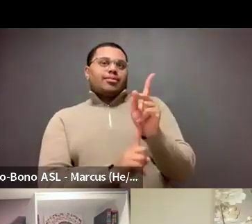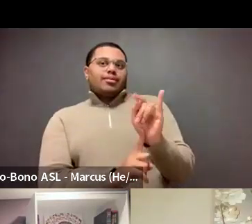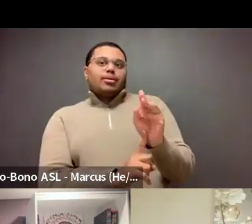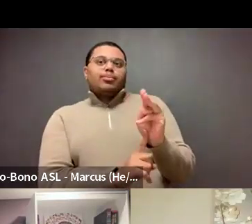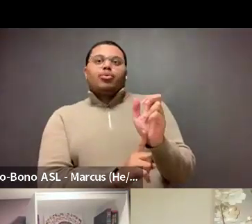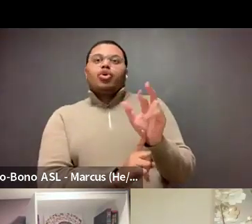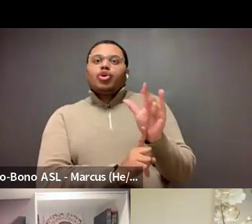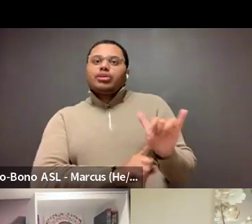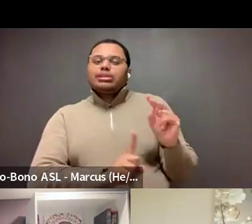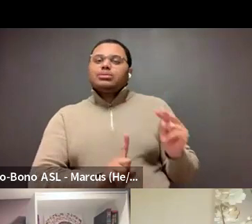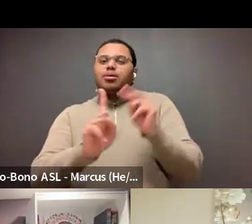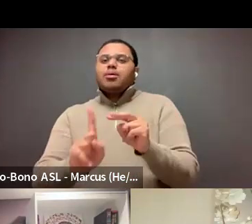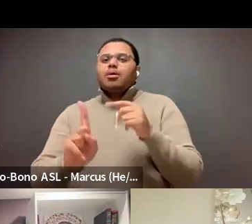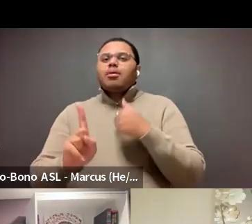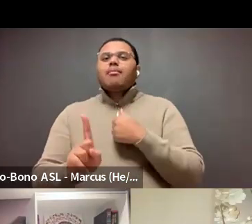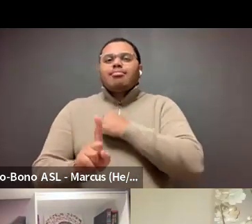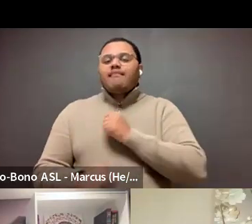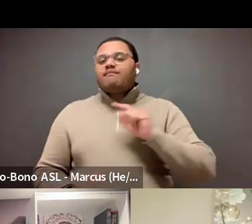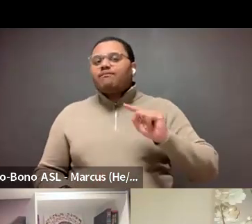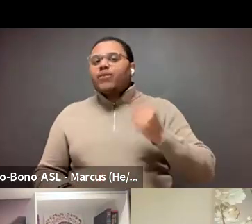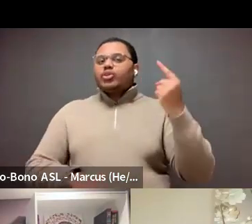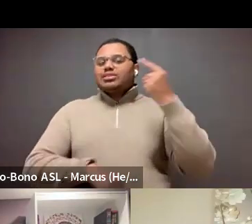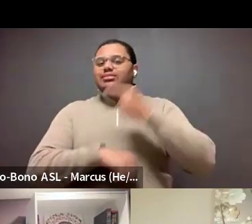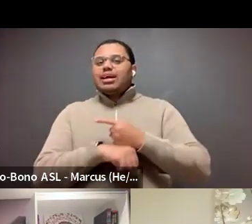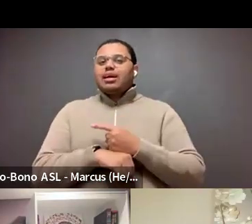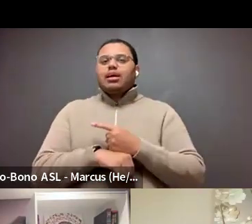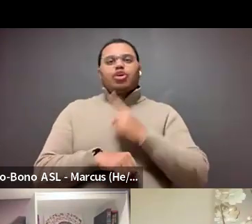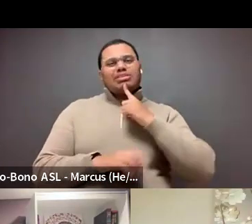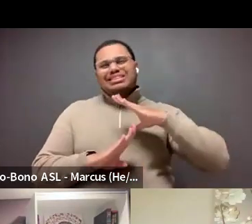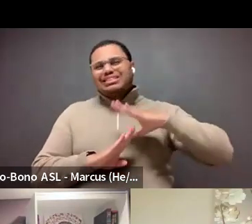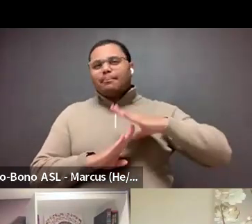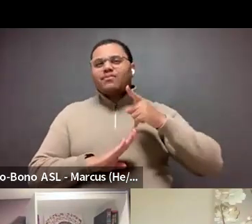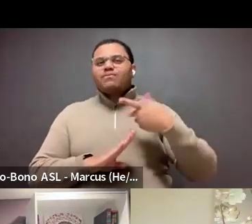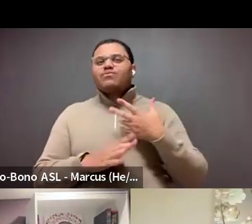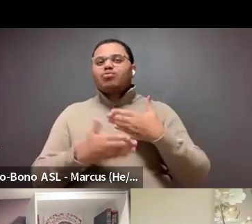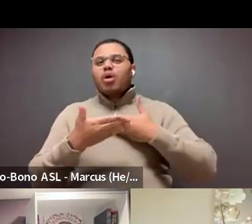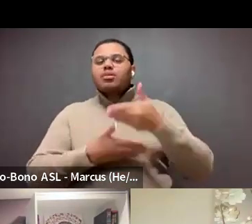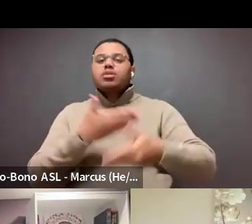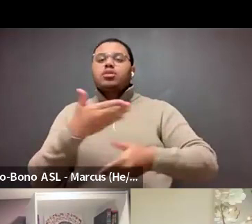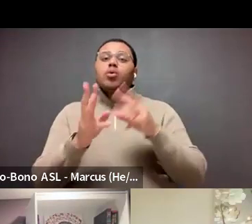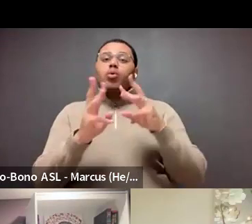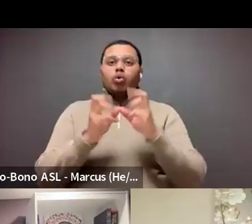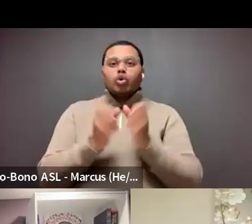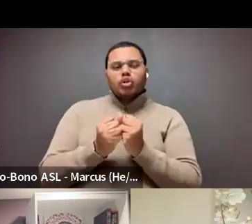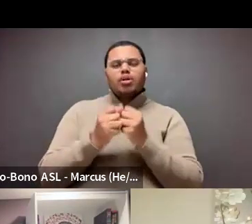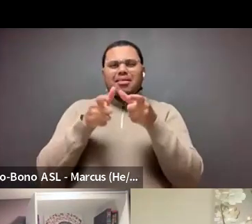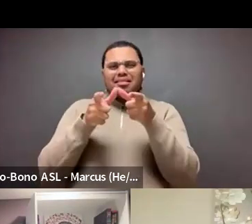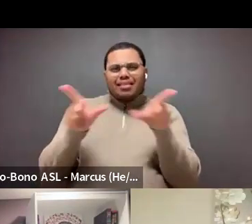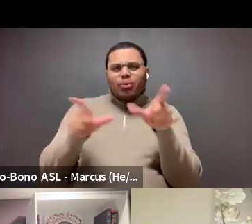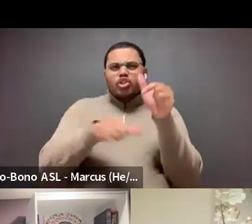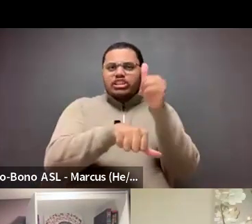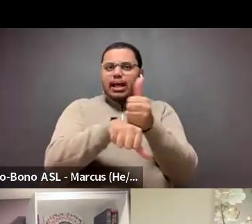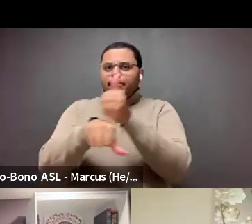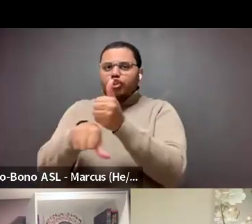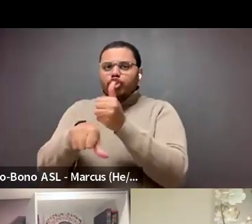like first day, it's like close to the top of the process workshop where like language is being established in the